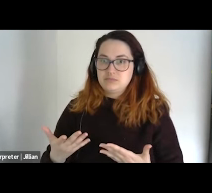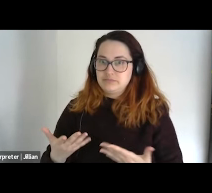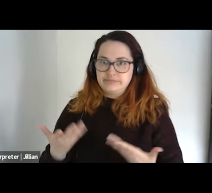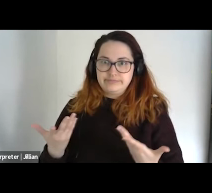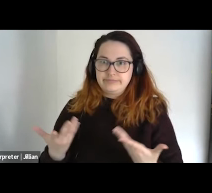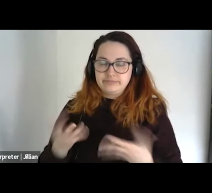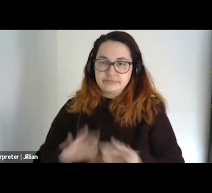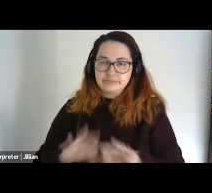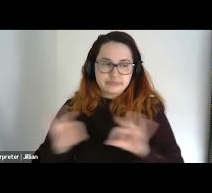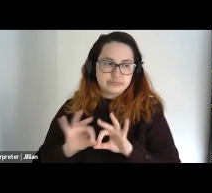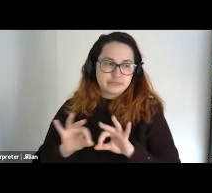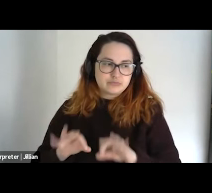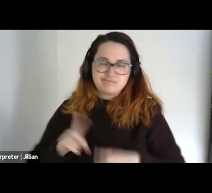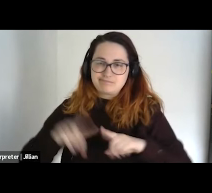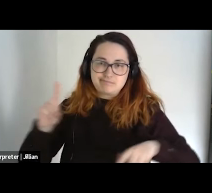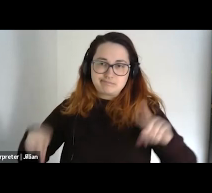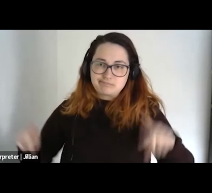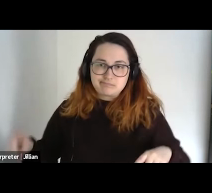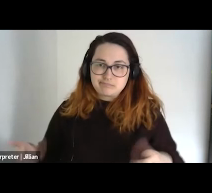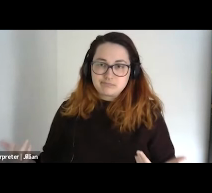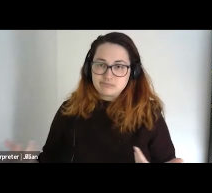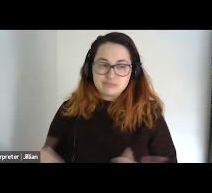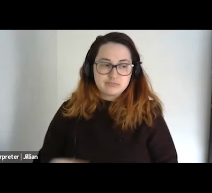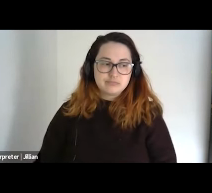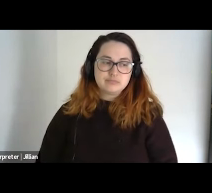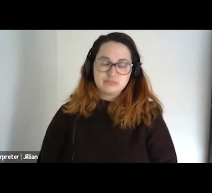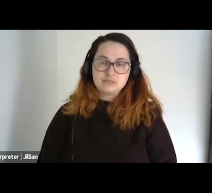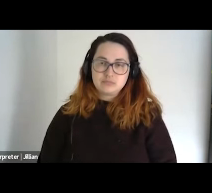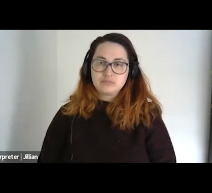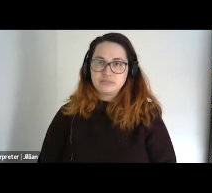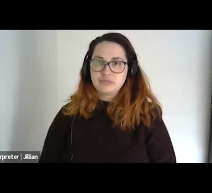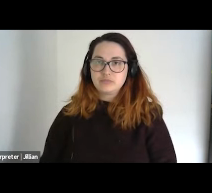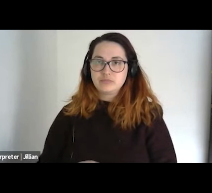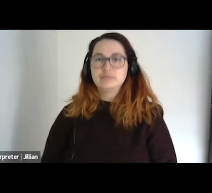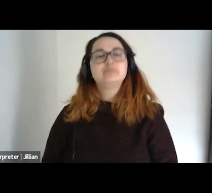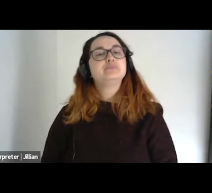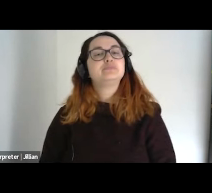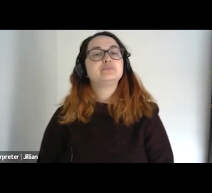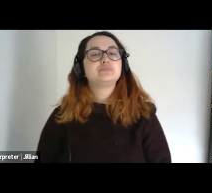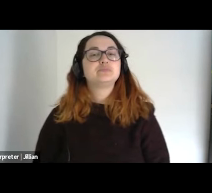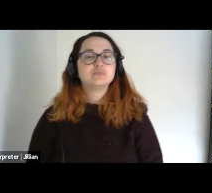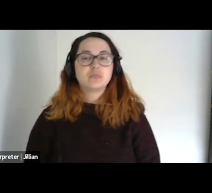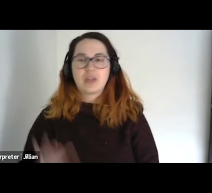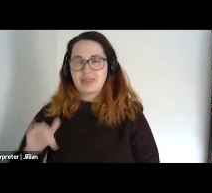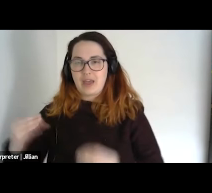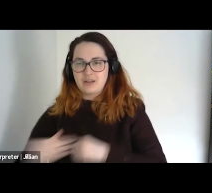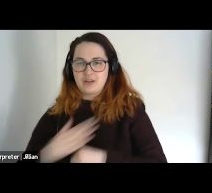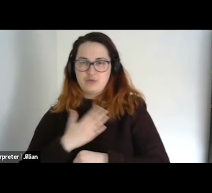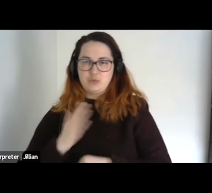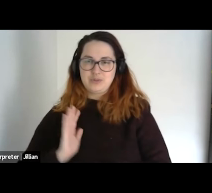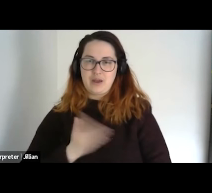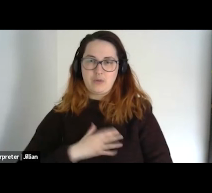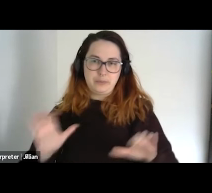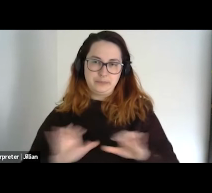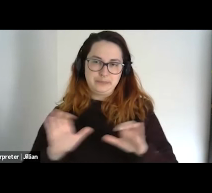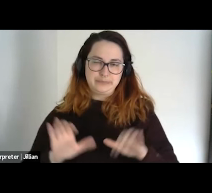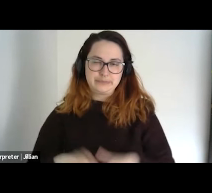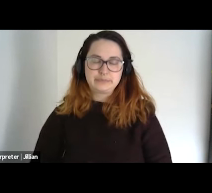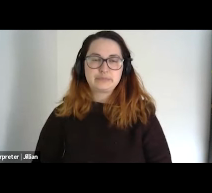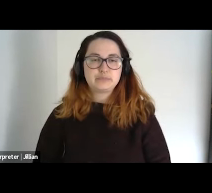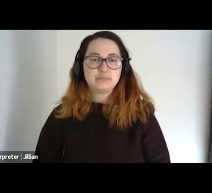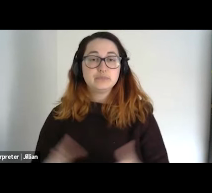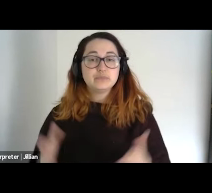our communication style and our delivery and our reactions around things. The next question is, what would be a more assertive